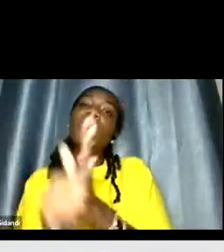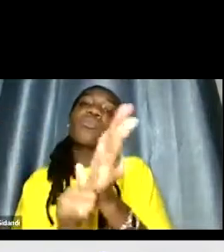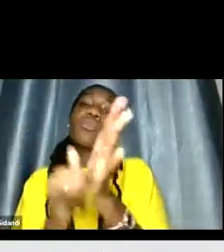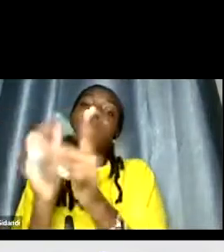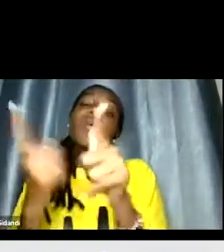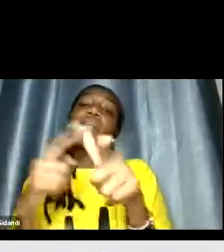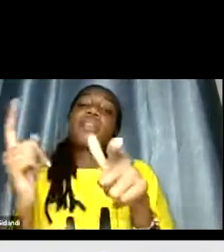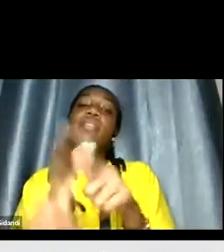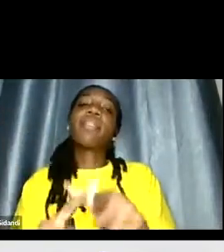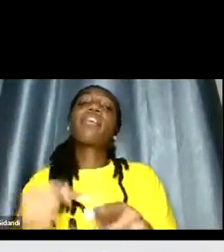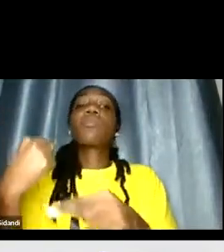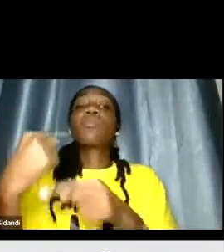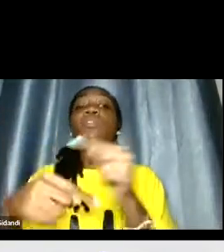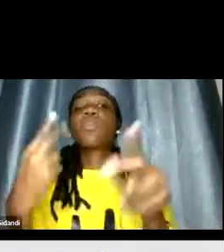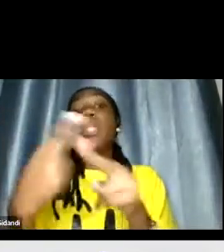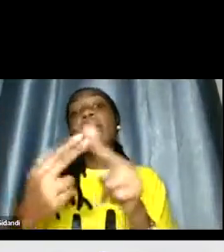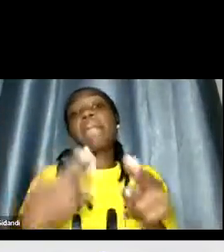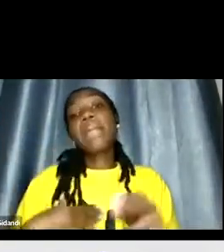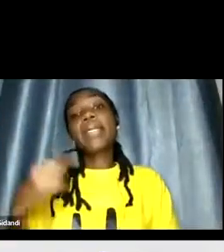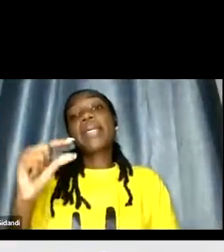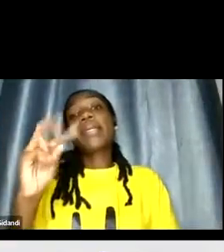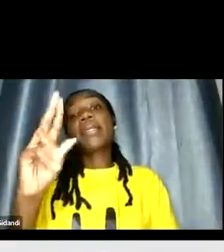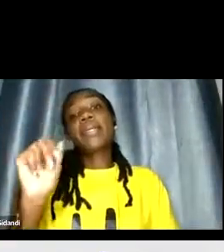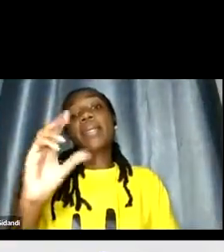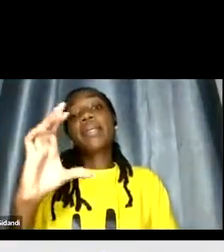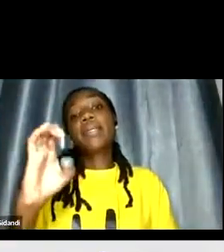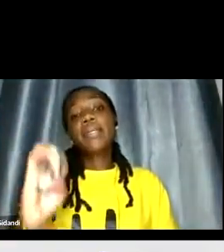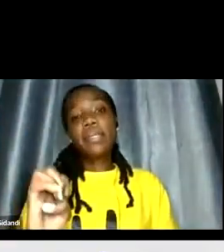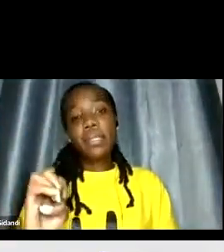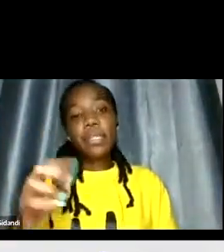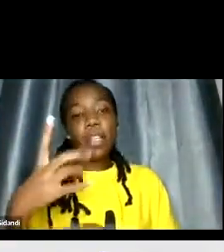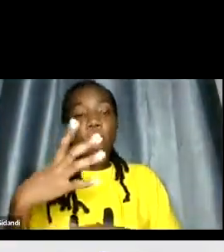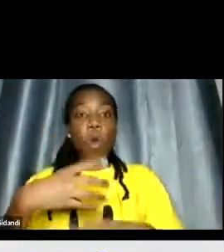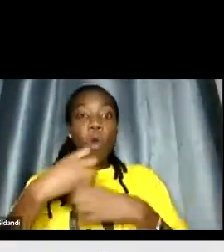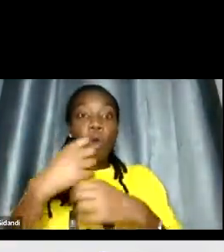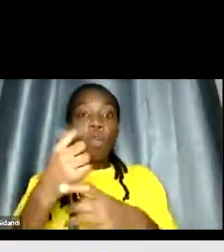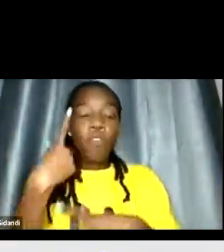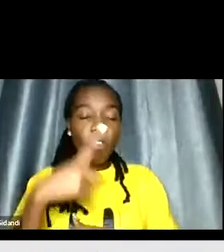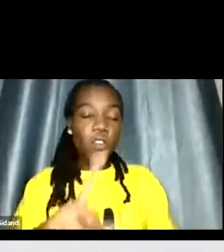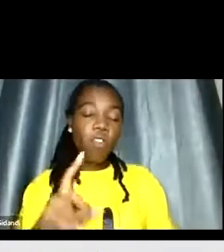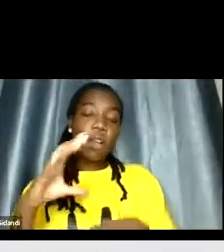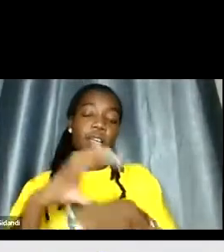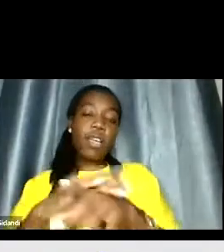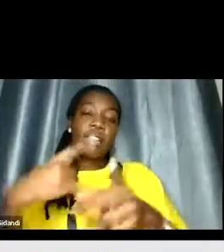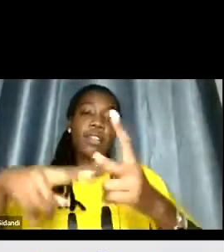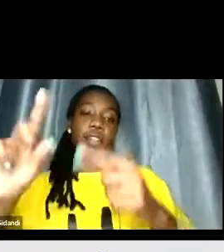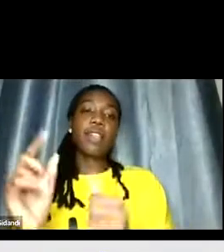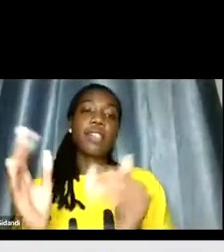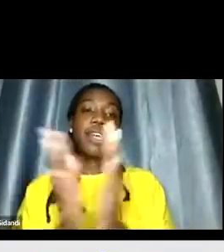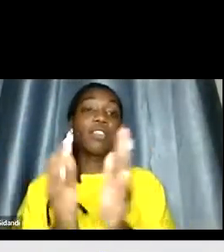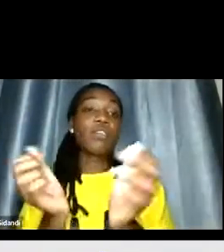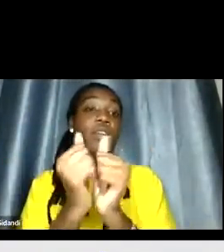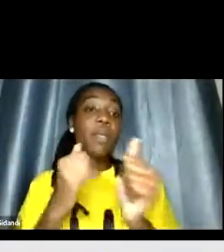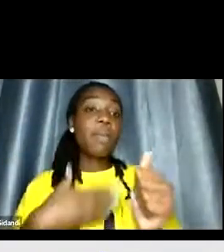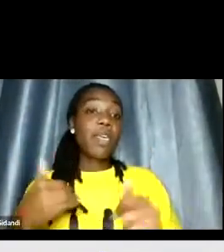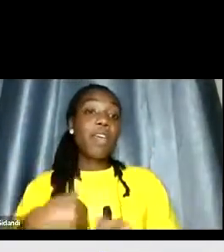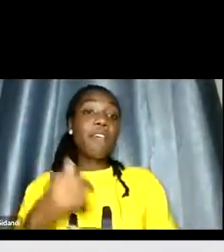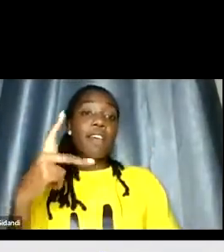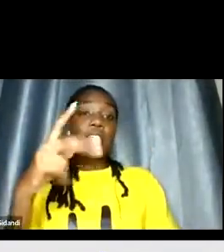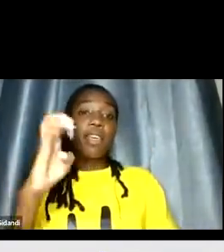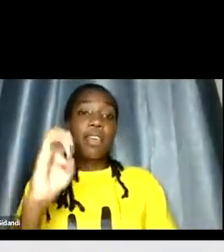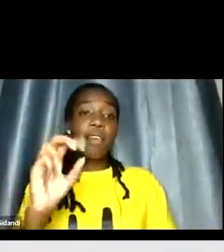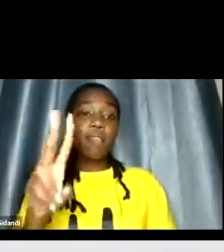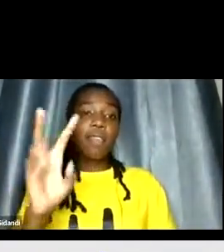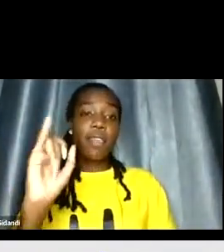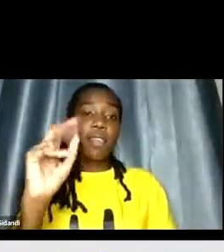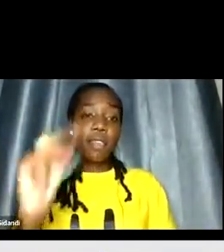on. My name is Grace Nzula. I am the host of Get It Right with the Tara Solutions, and with me is Kevin Adipo. Kevin Adipo, 2 seconds